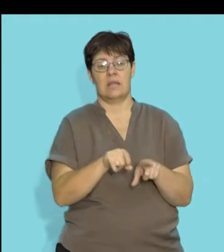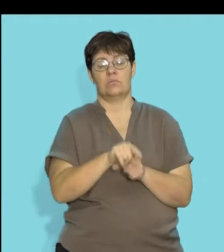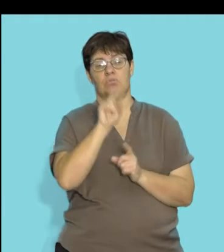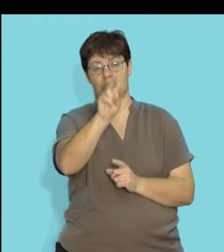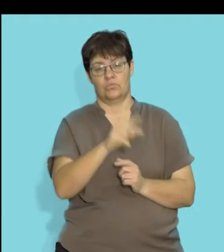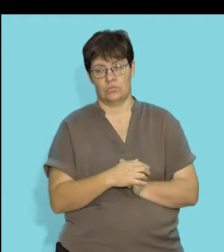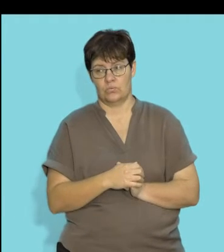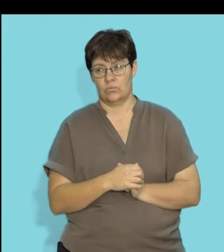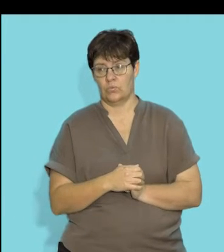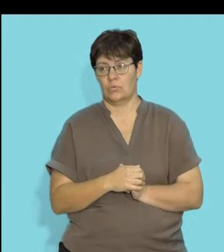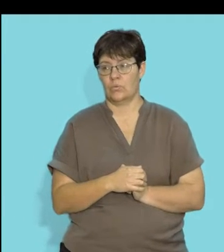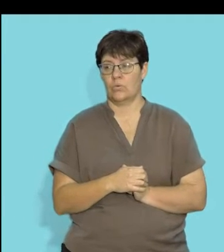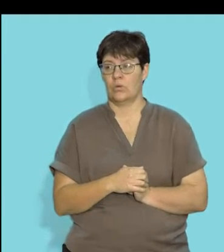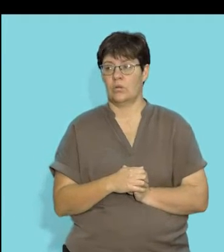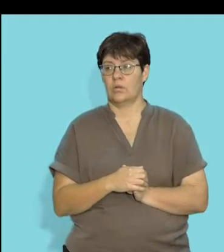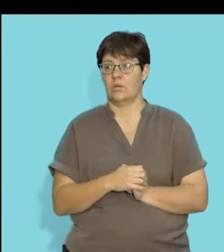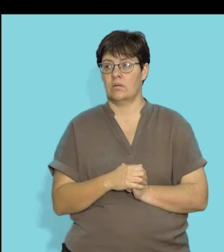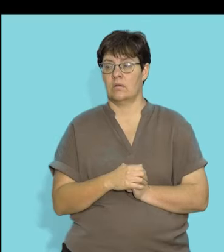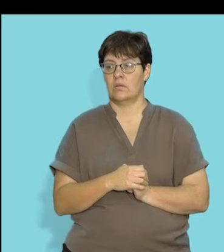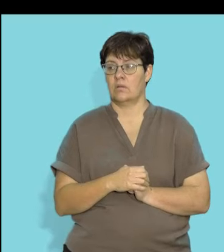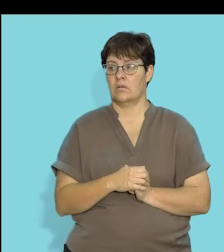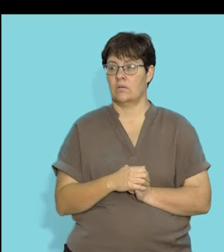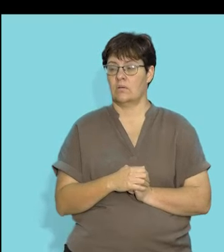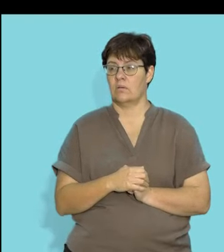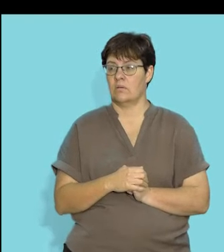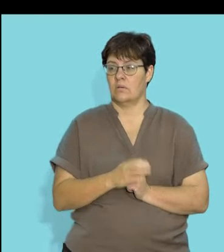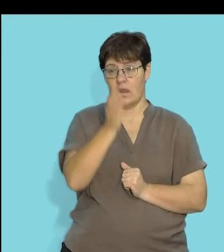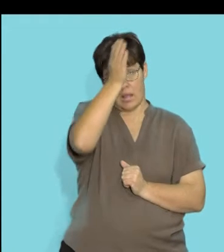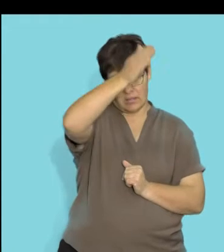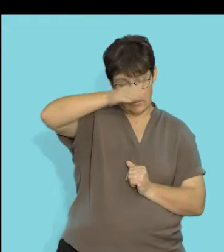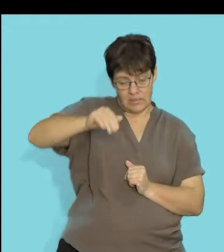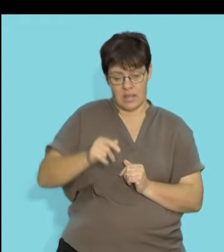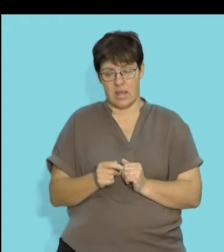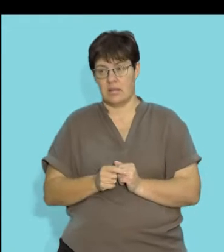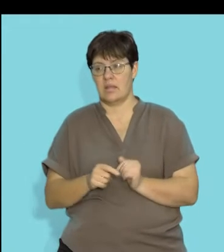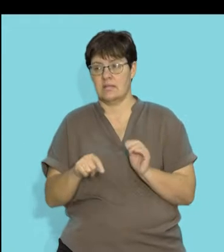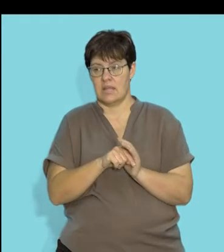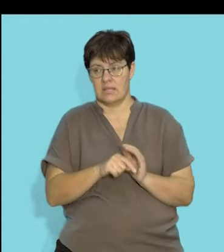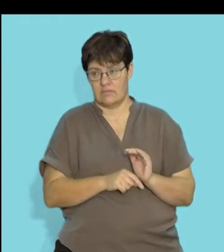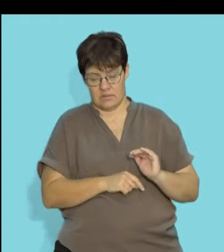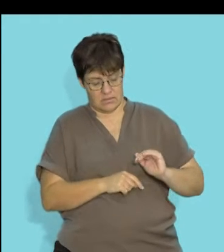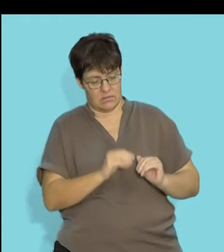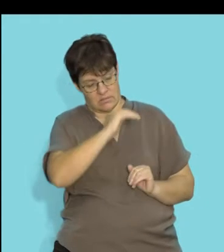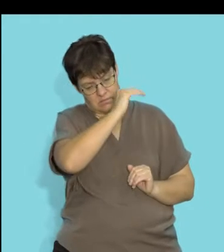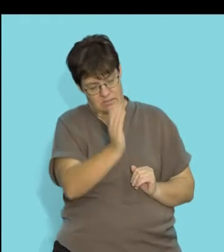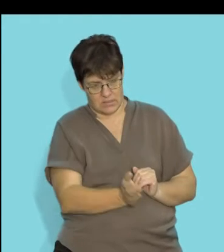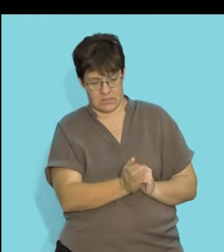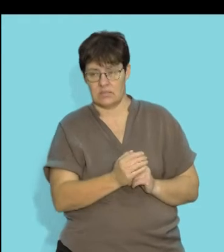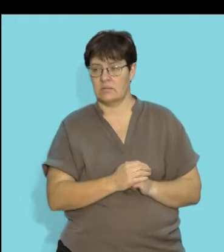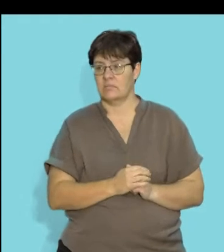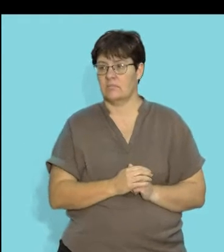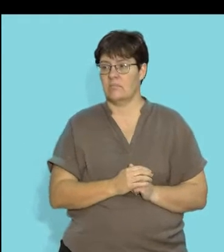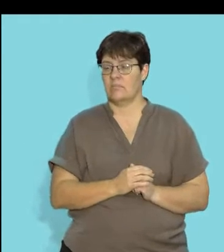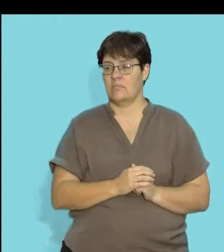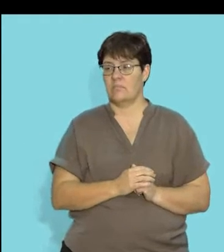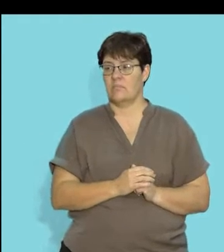y equal to 2. And then because this is a positive graph, it will be like that, and it will be